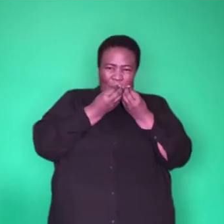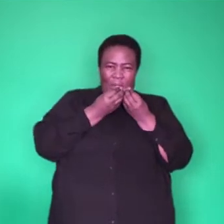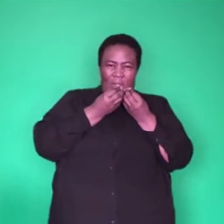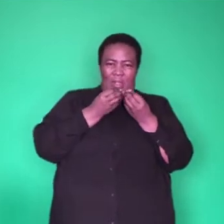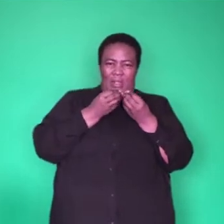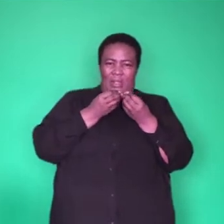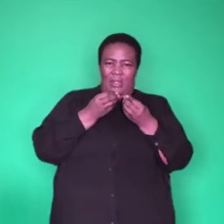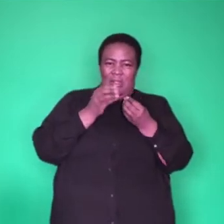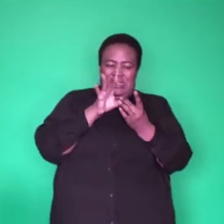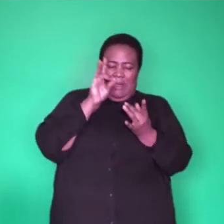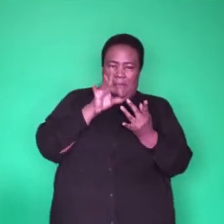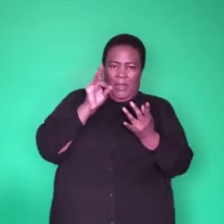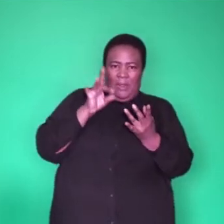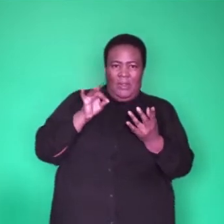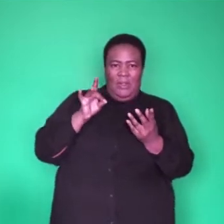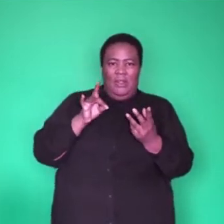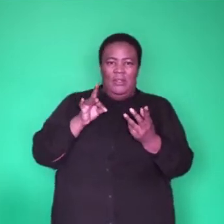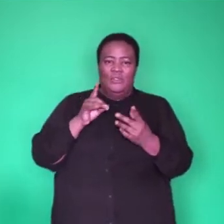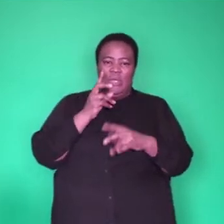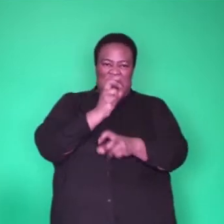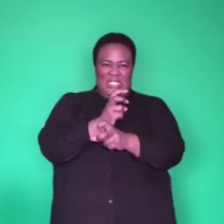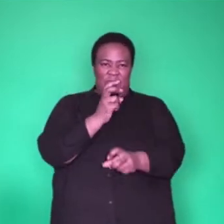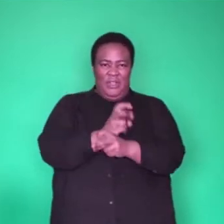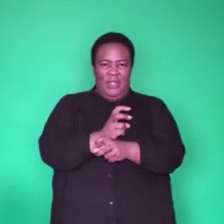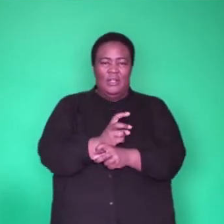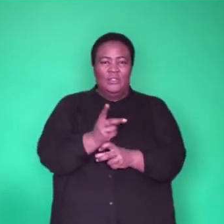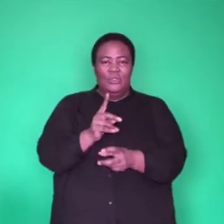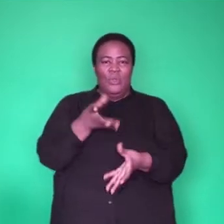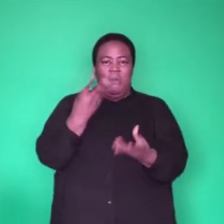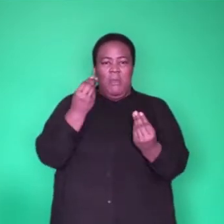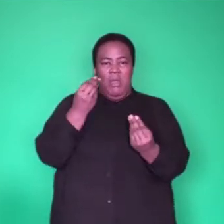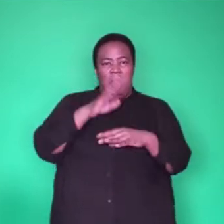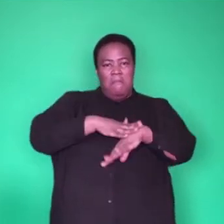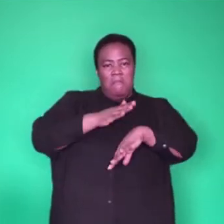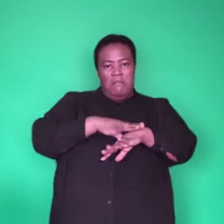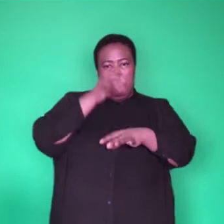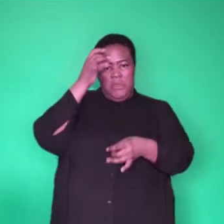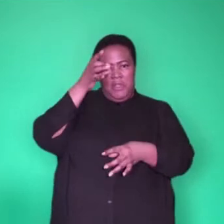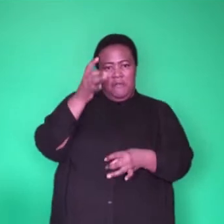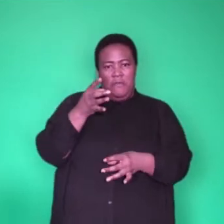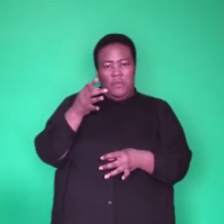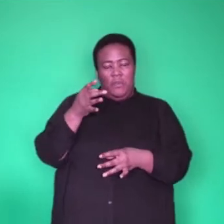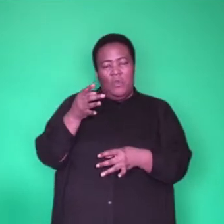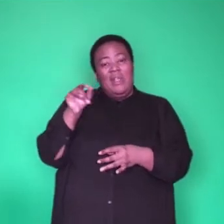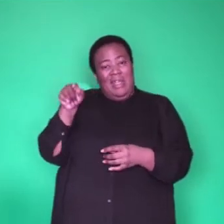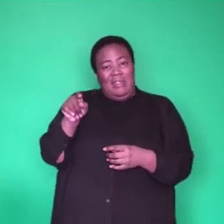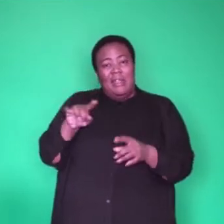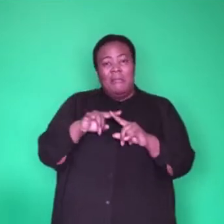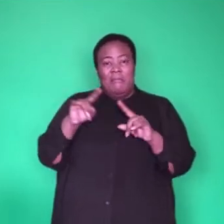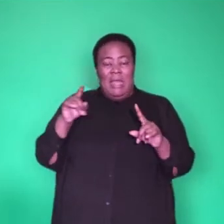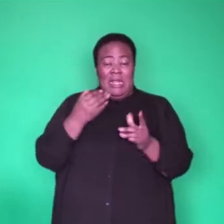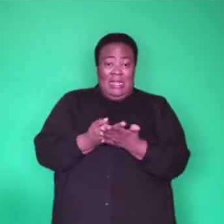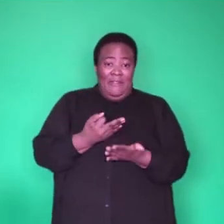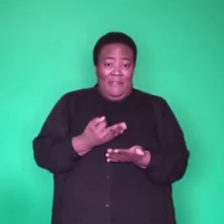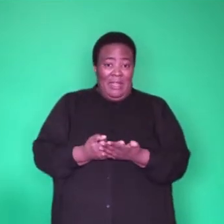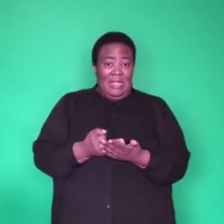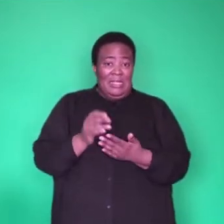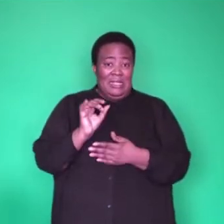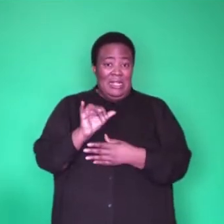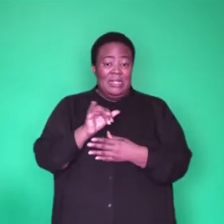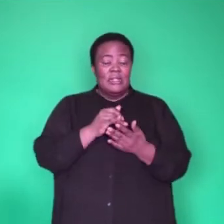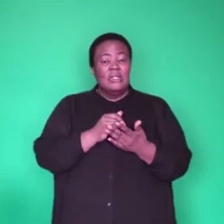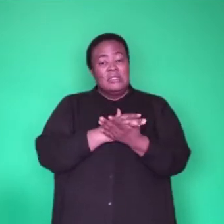aggregate to more geographically proximate areas. But I think the fact that certain of the